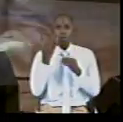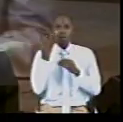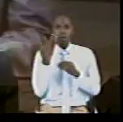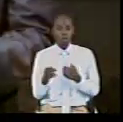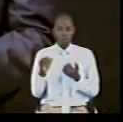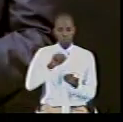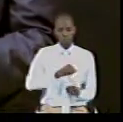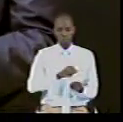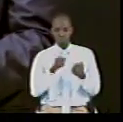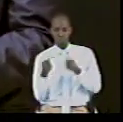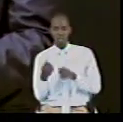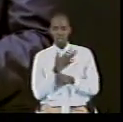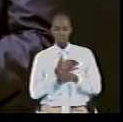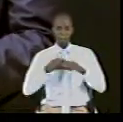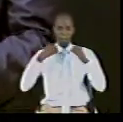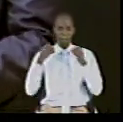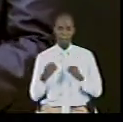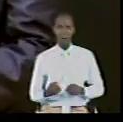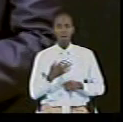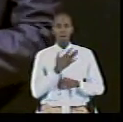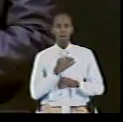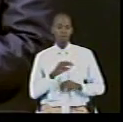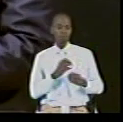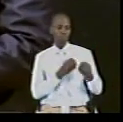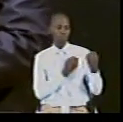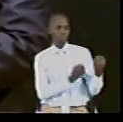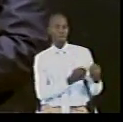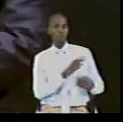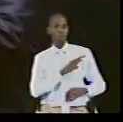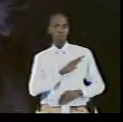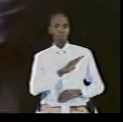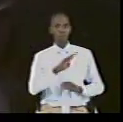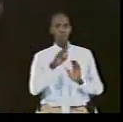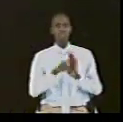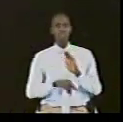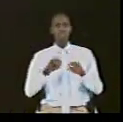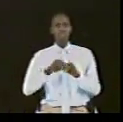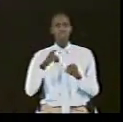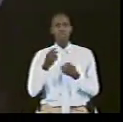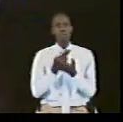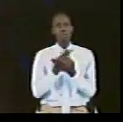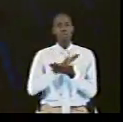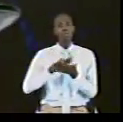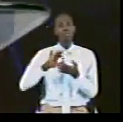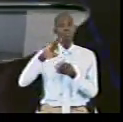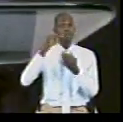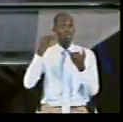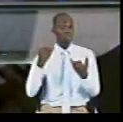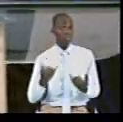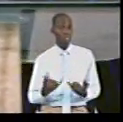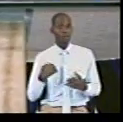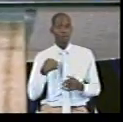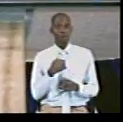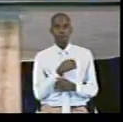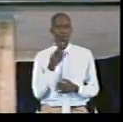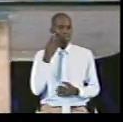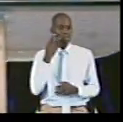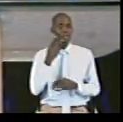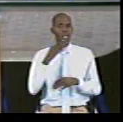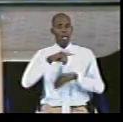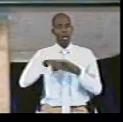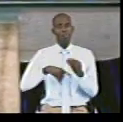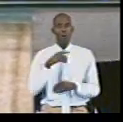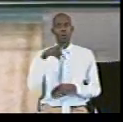and power and courage and boldness in the Holy Ghost. But now we're told about Peter that